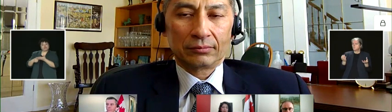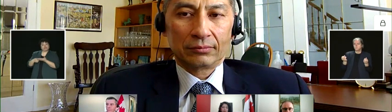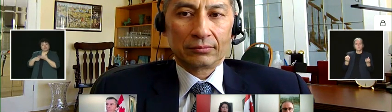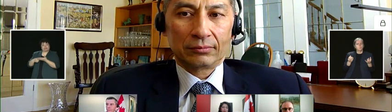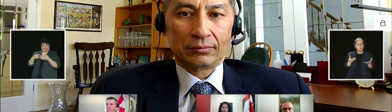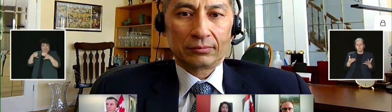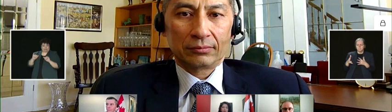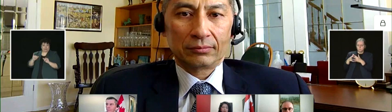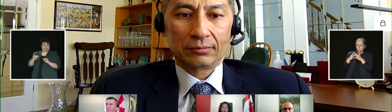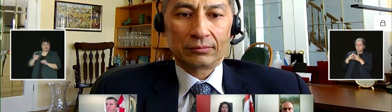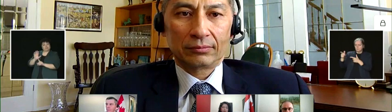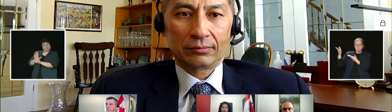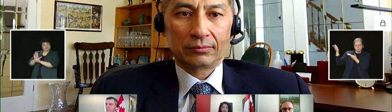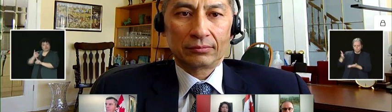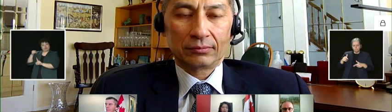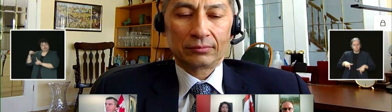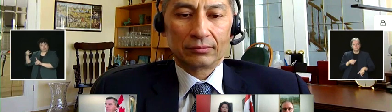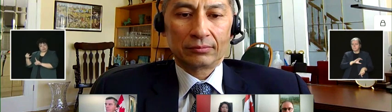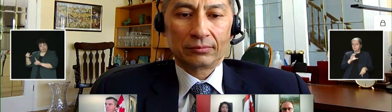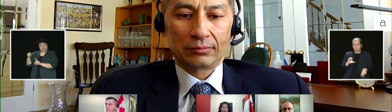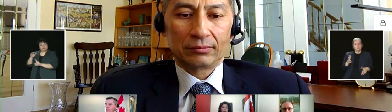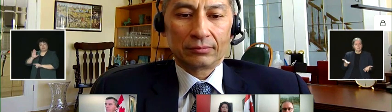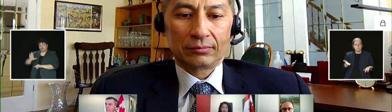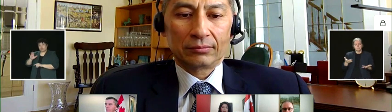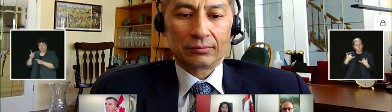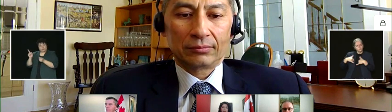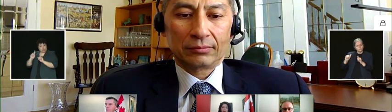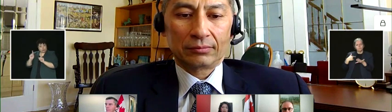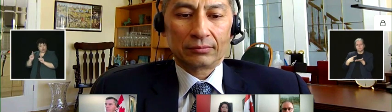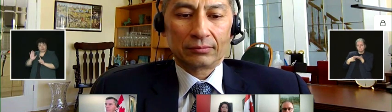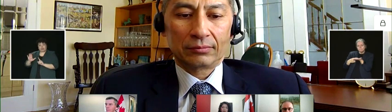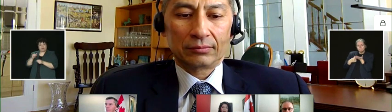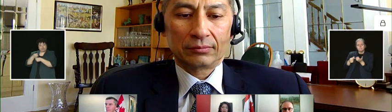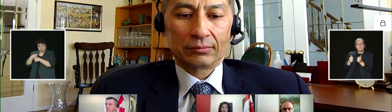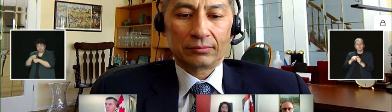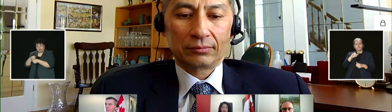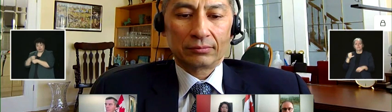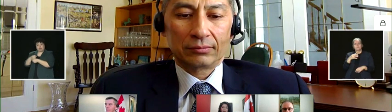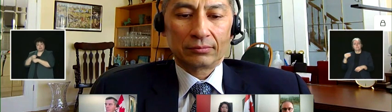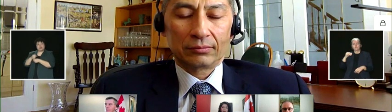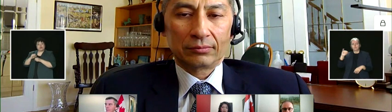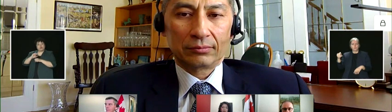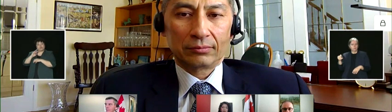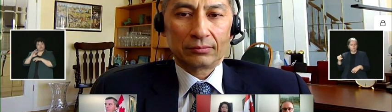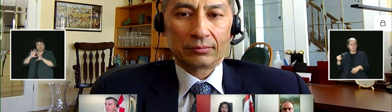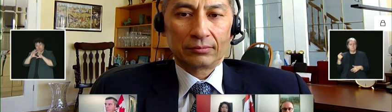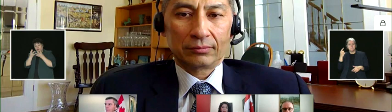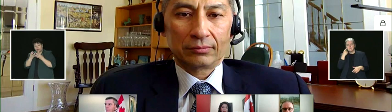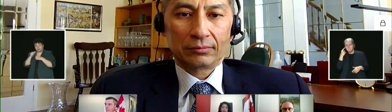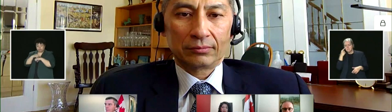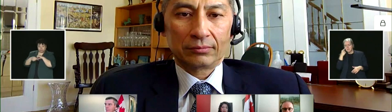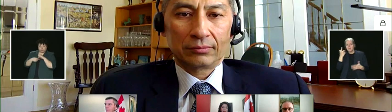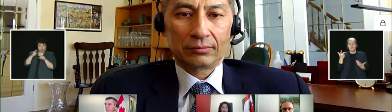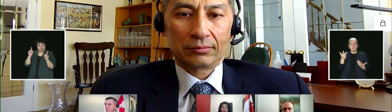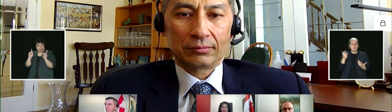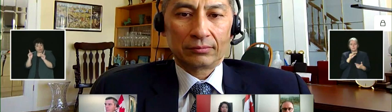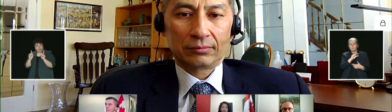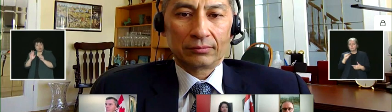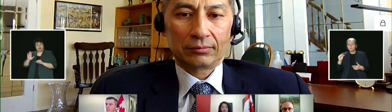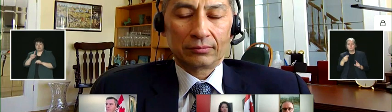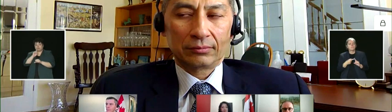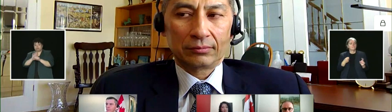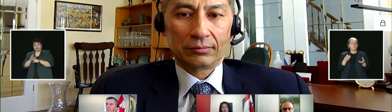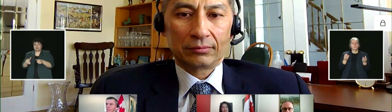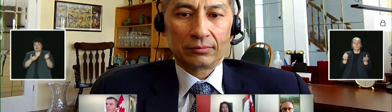still in discussion with Johnson & Johnson to determine where their doses will be coming from and the